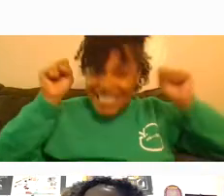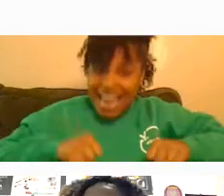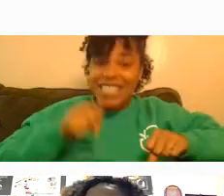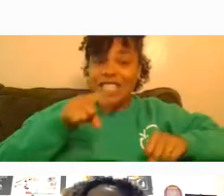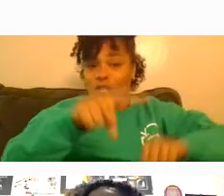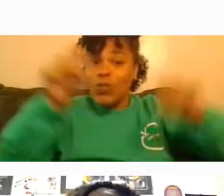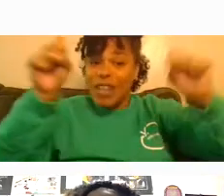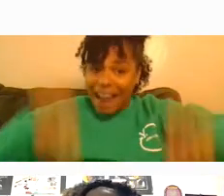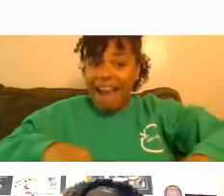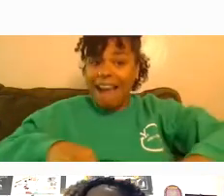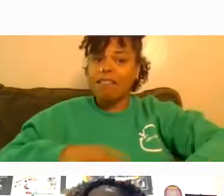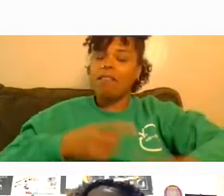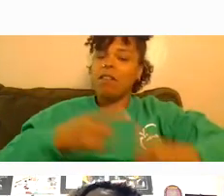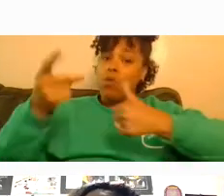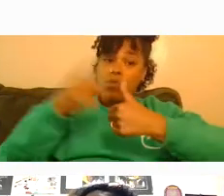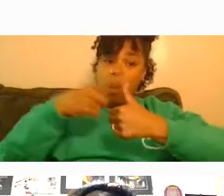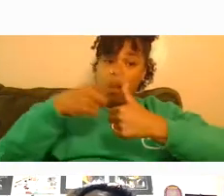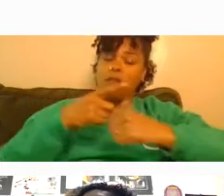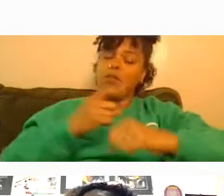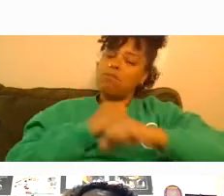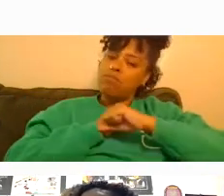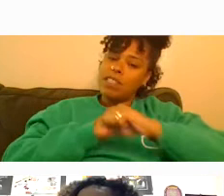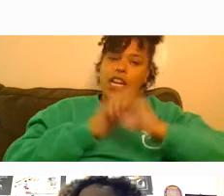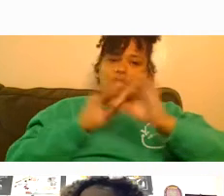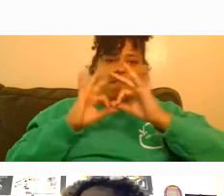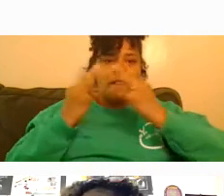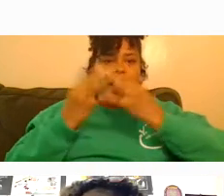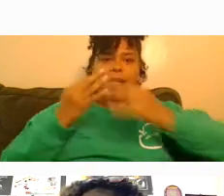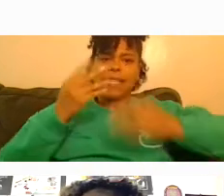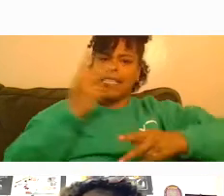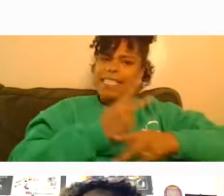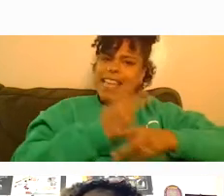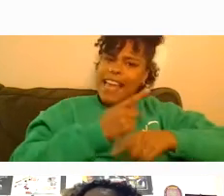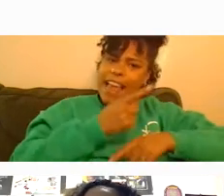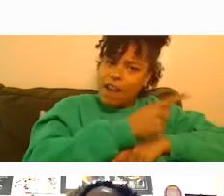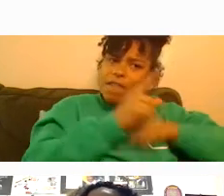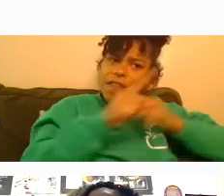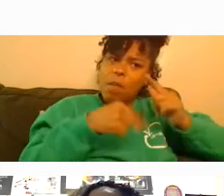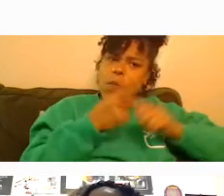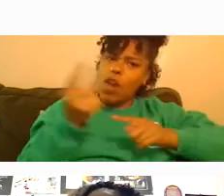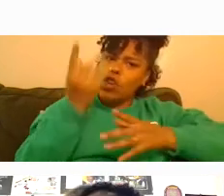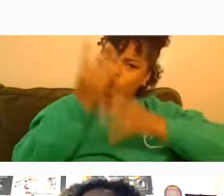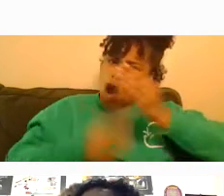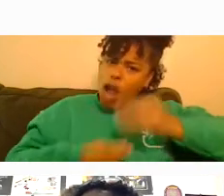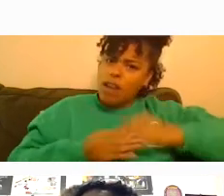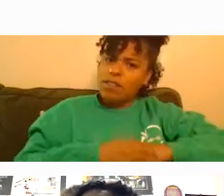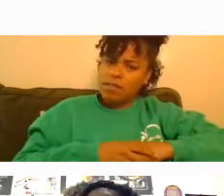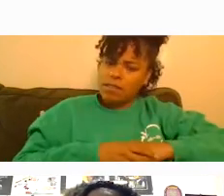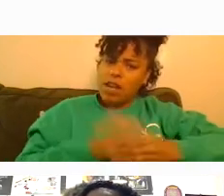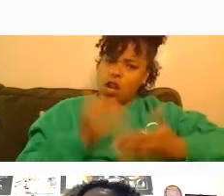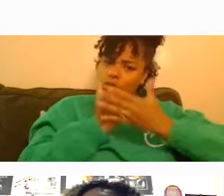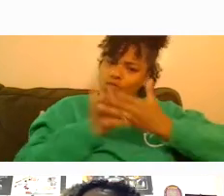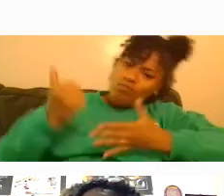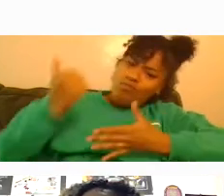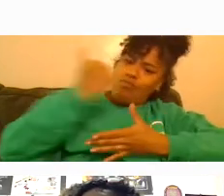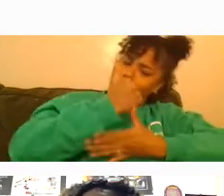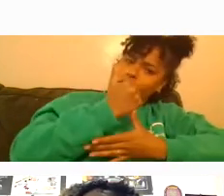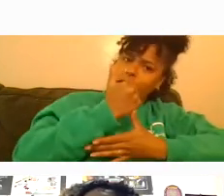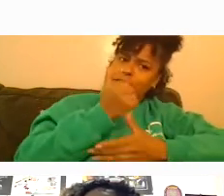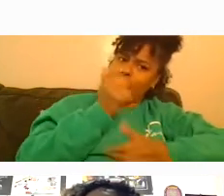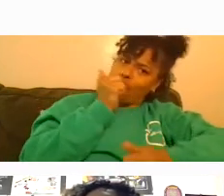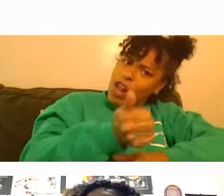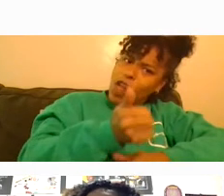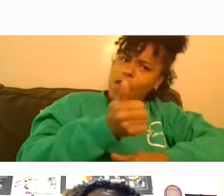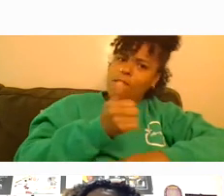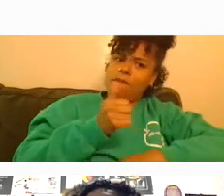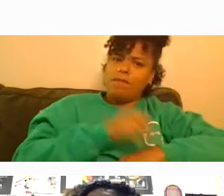1, protect your family. Take care of loved ones when you're gone. Make it a priority. You make you and your family a bill. That's called paying yourself first. We're